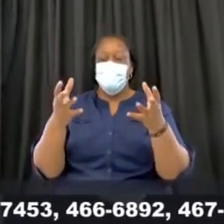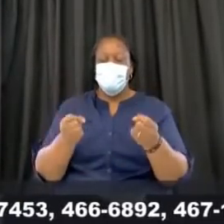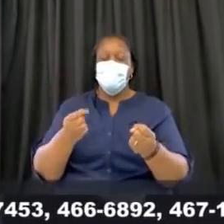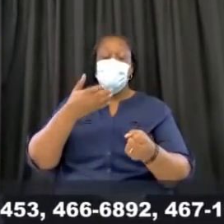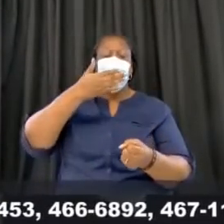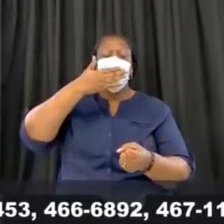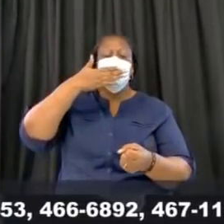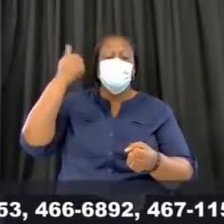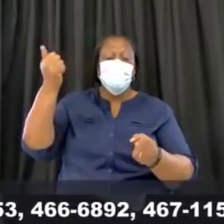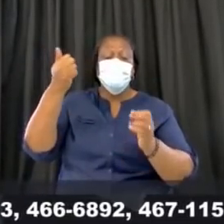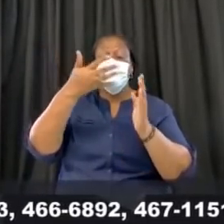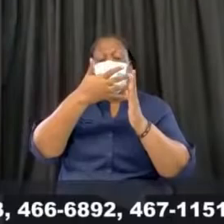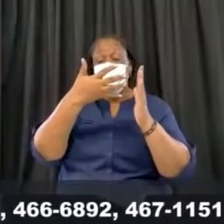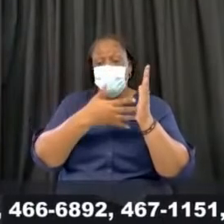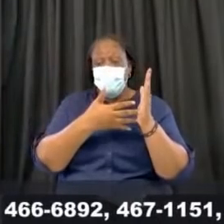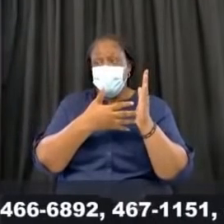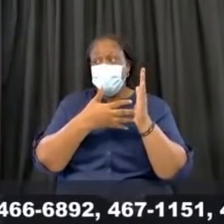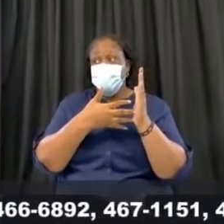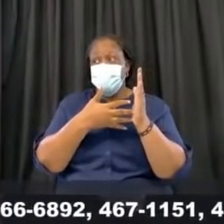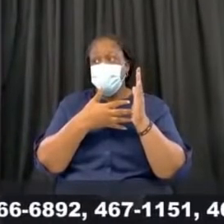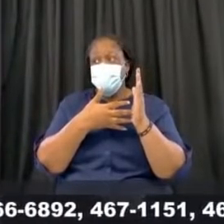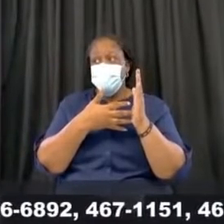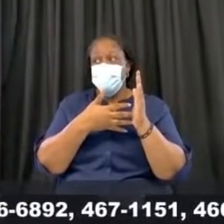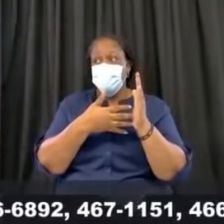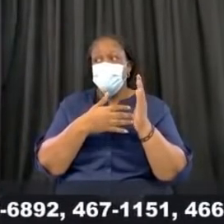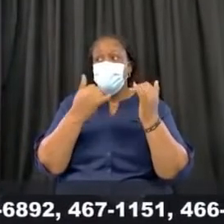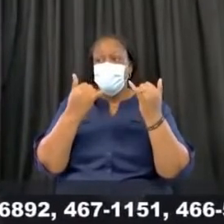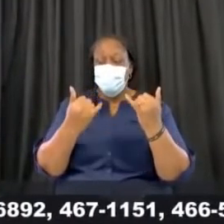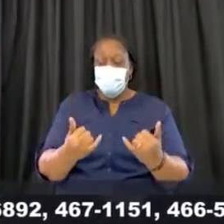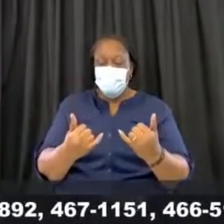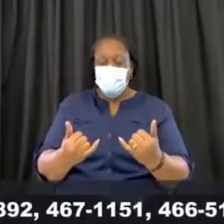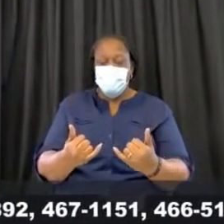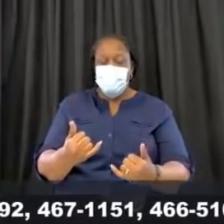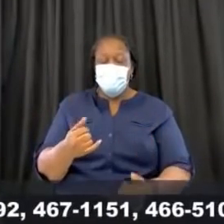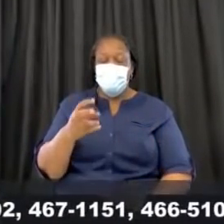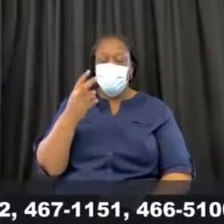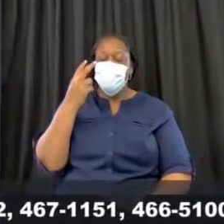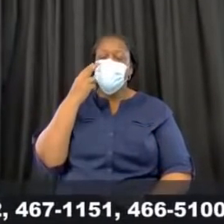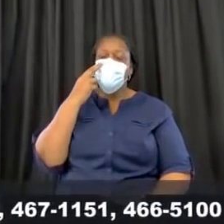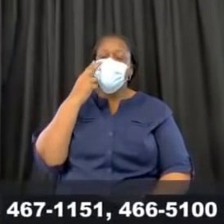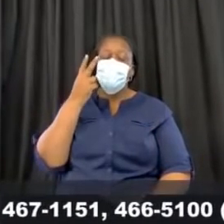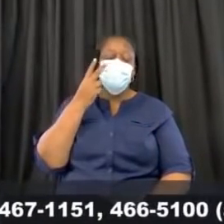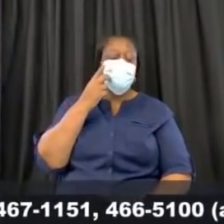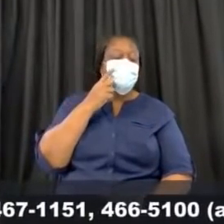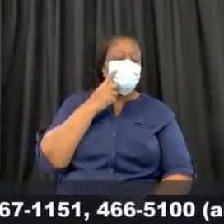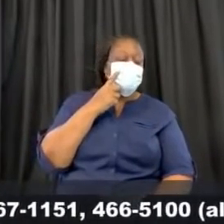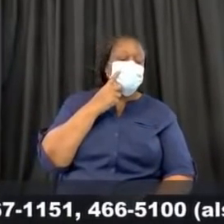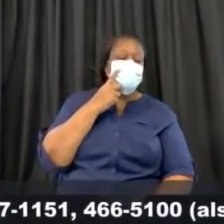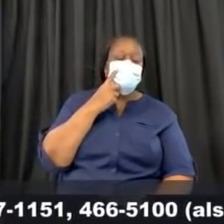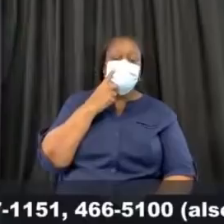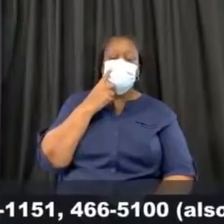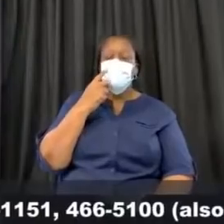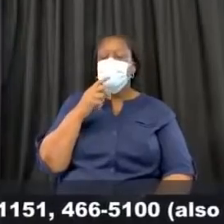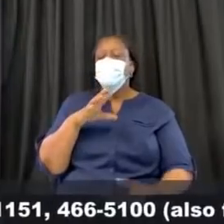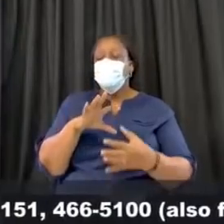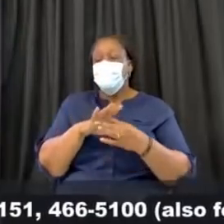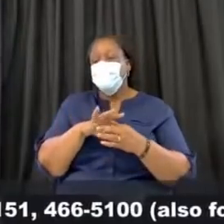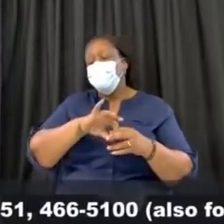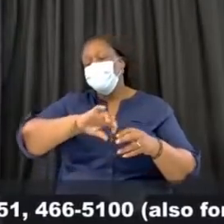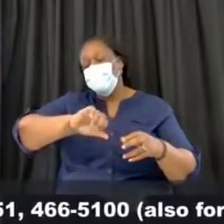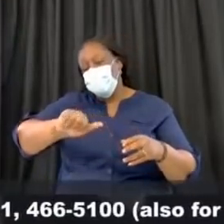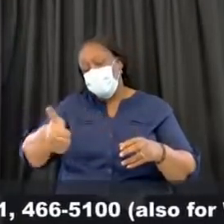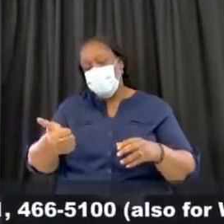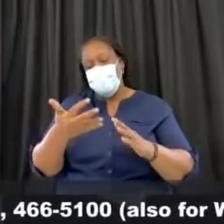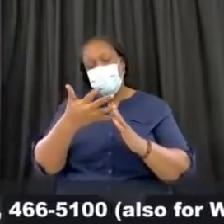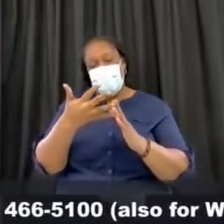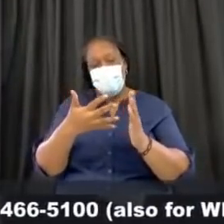have said, though, that we are looking at the science behind the rapid antigen test, which is